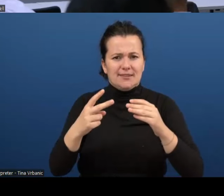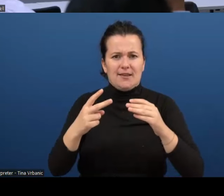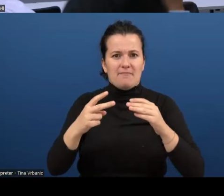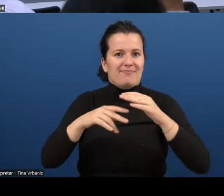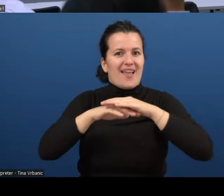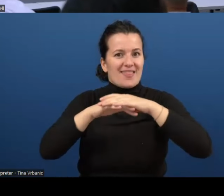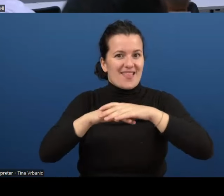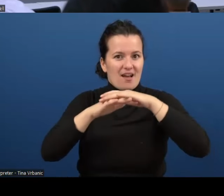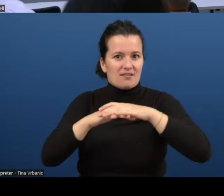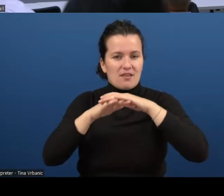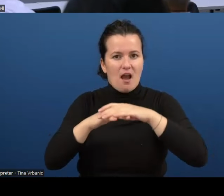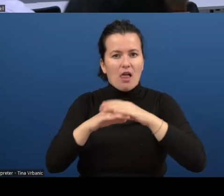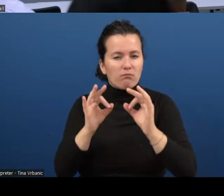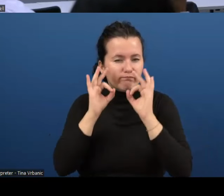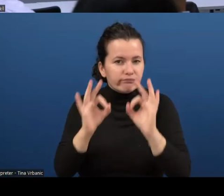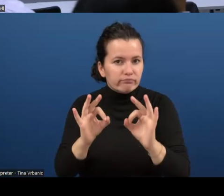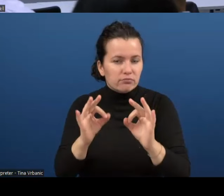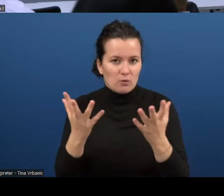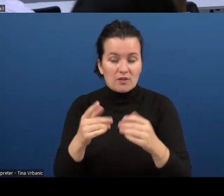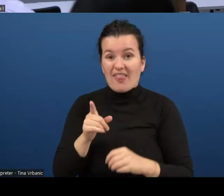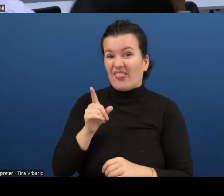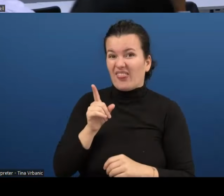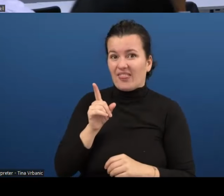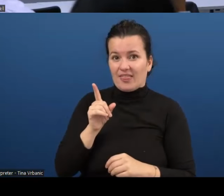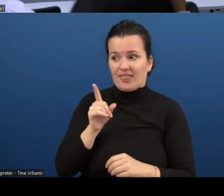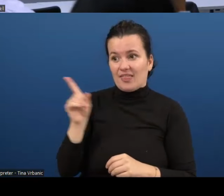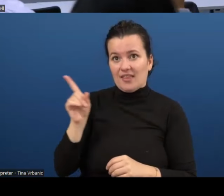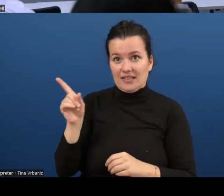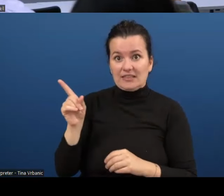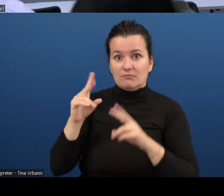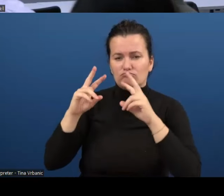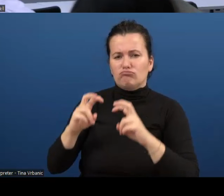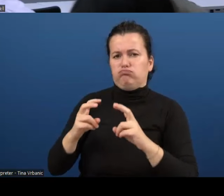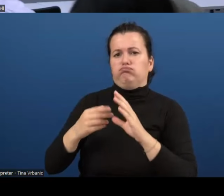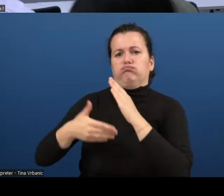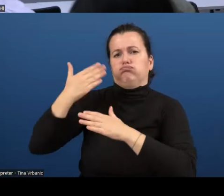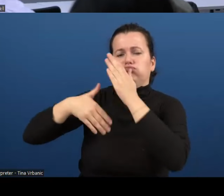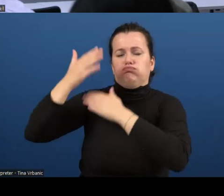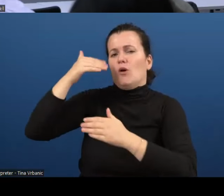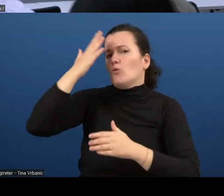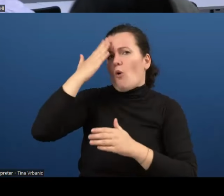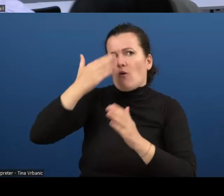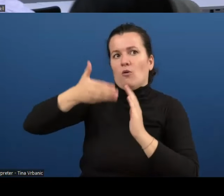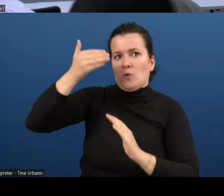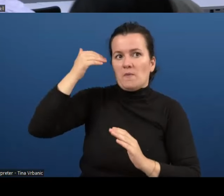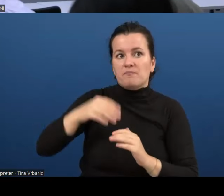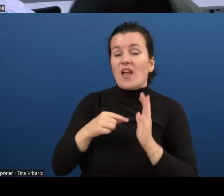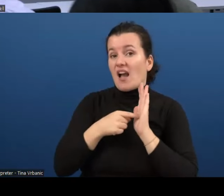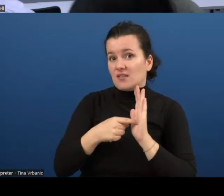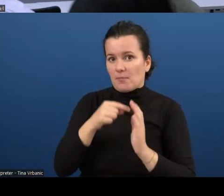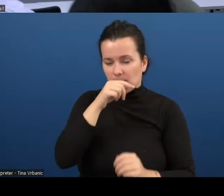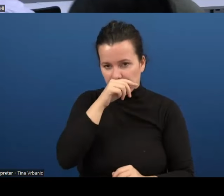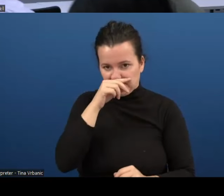that's known already since even a century earlier. Is that if you